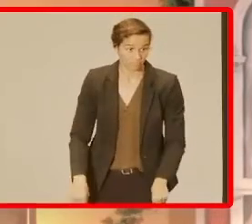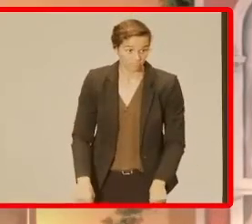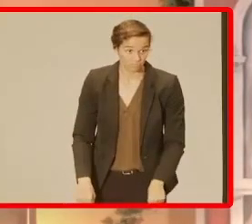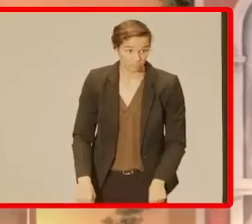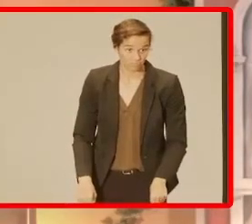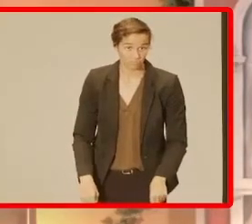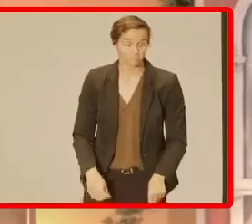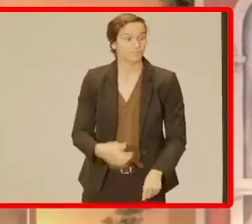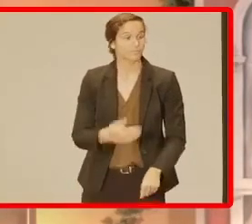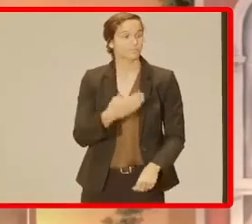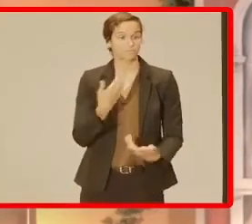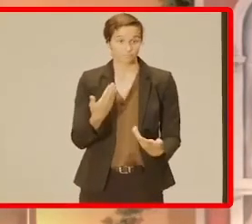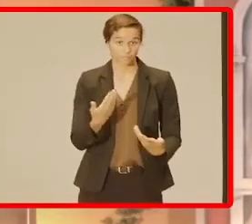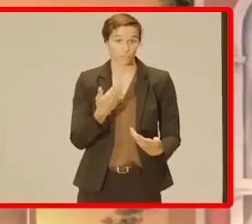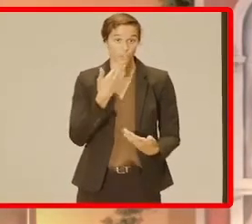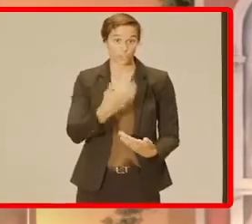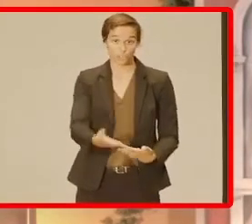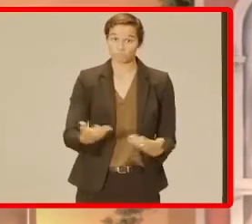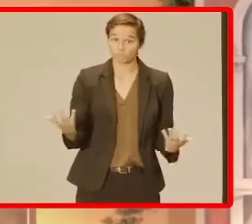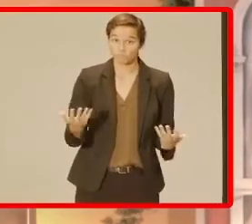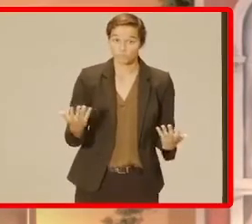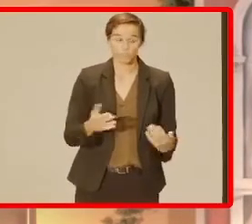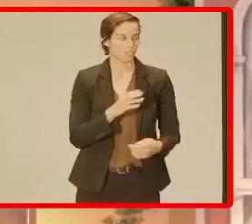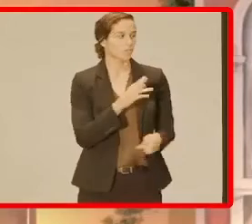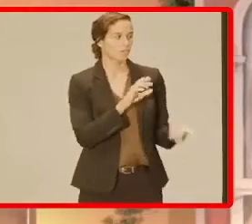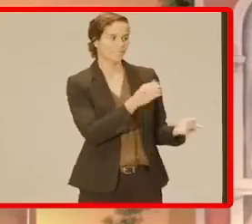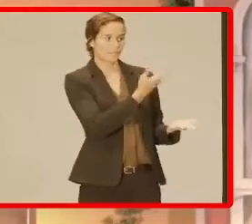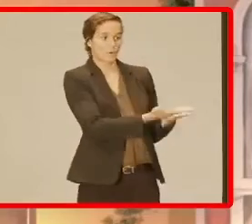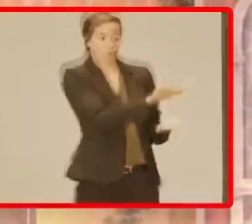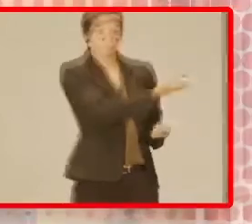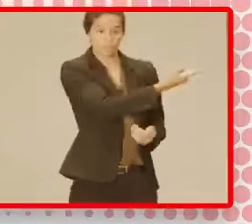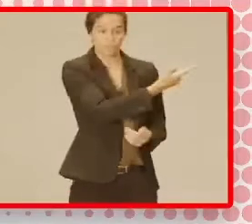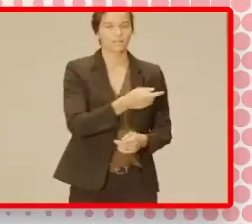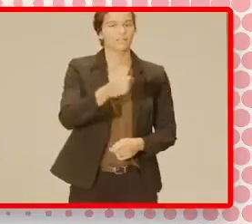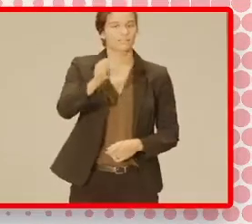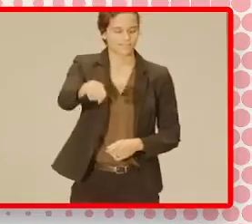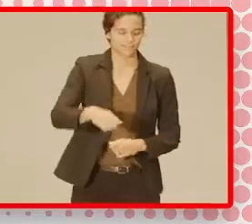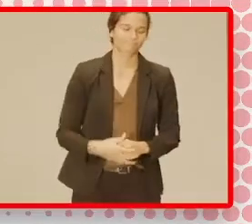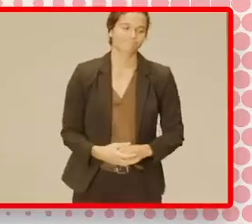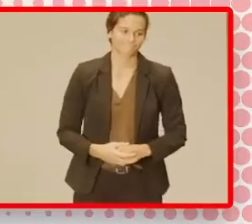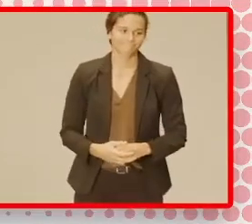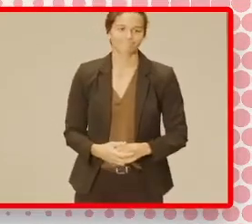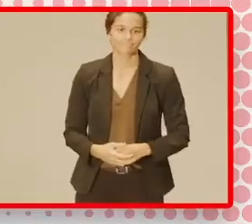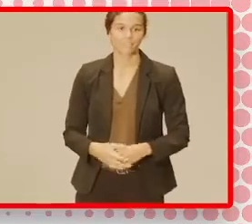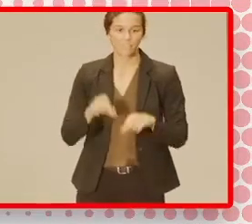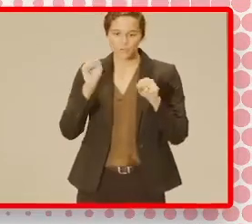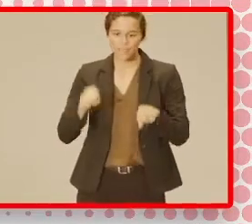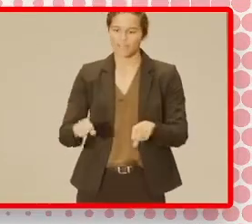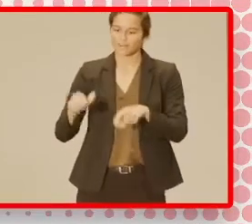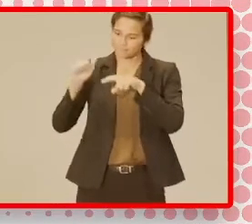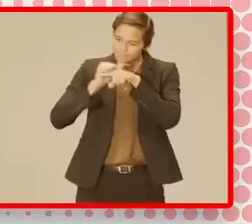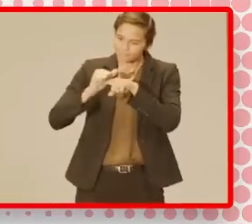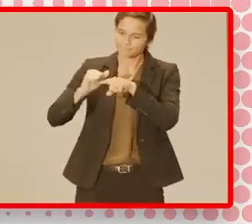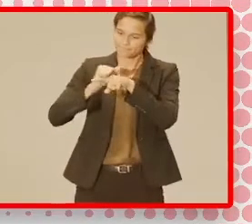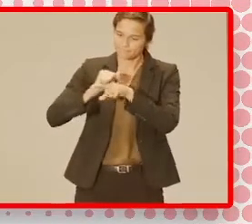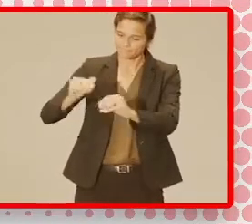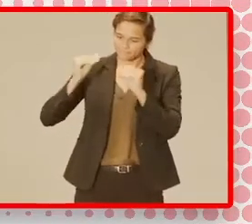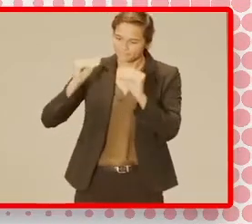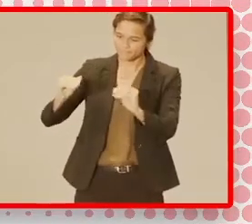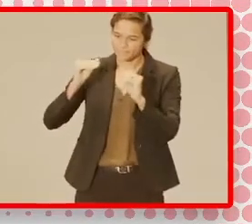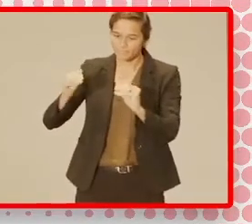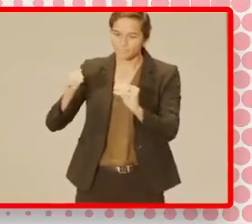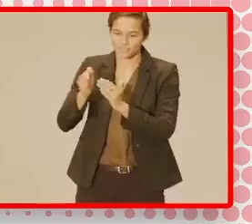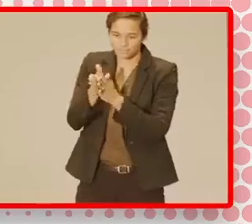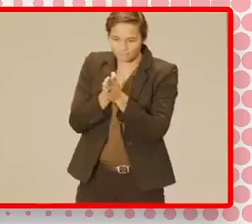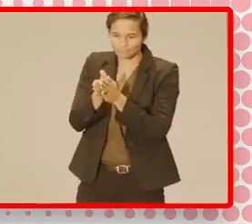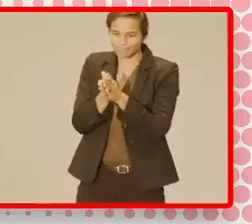is, and Chris is proof of that, yes, you can. You can coach people to build motivation